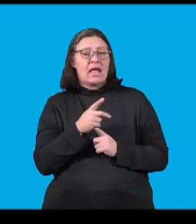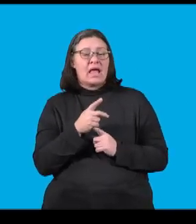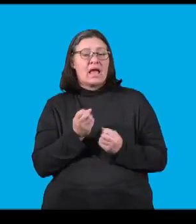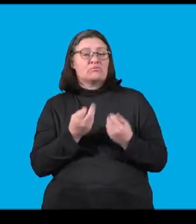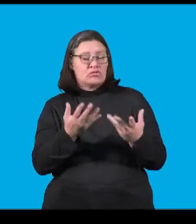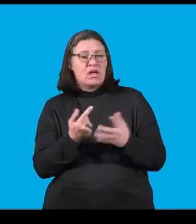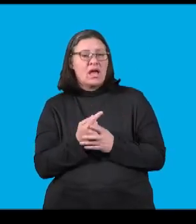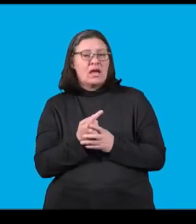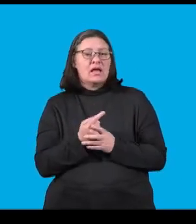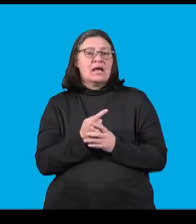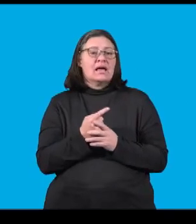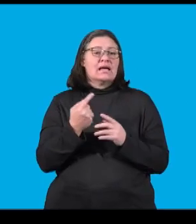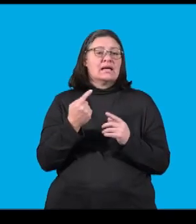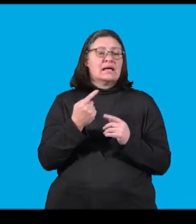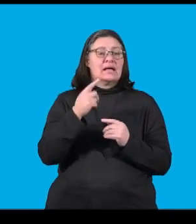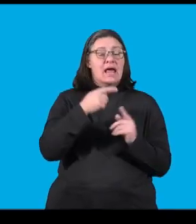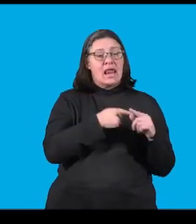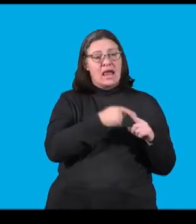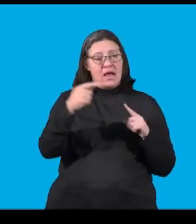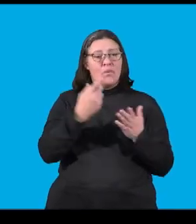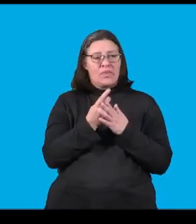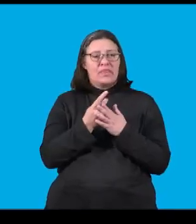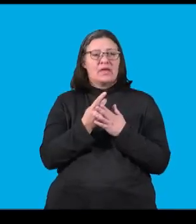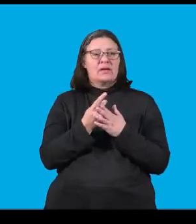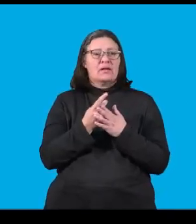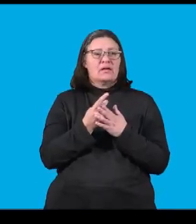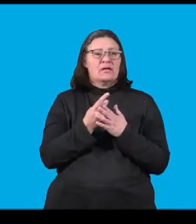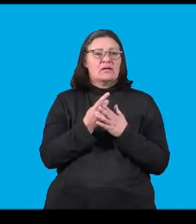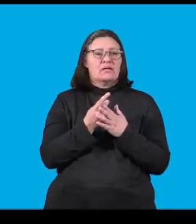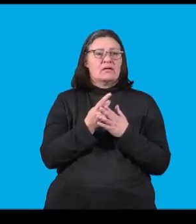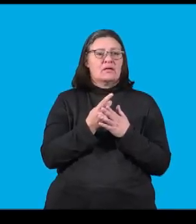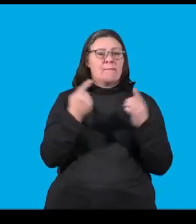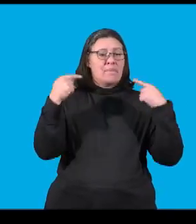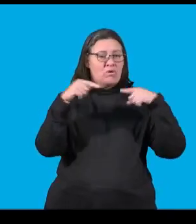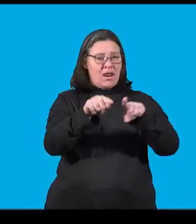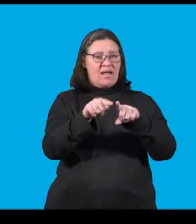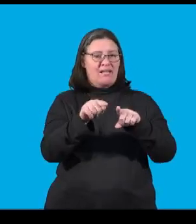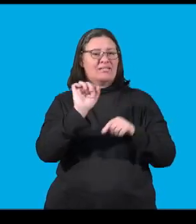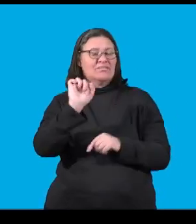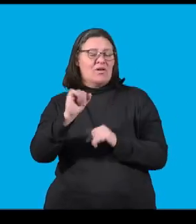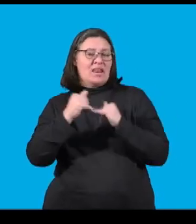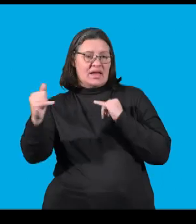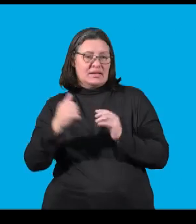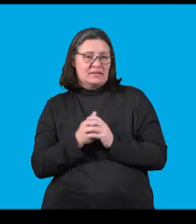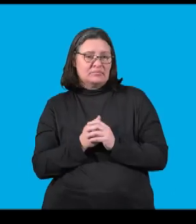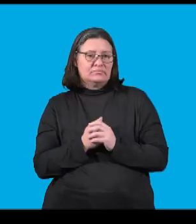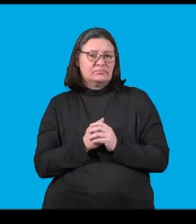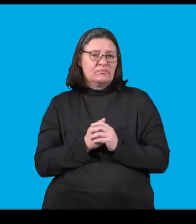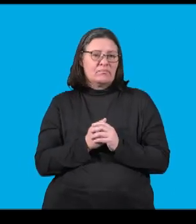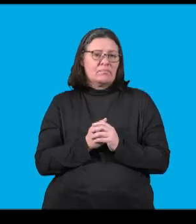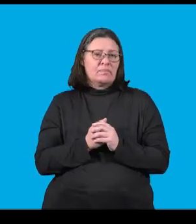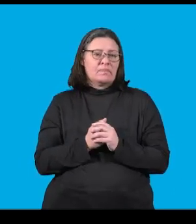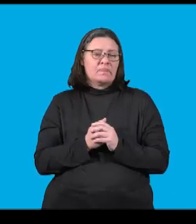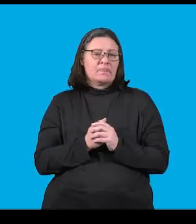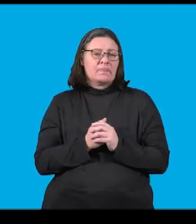the tangent is parallel to the line y is equal to 4t minus 2. Now, when a question is phrased in this